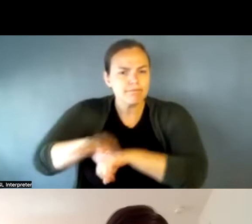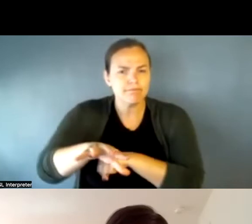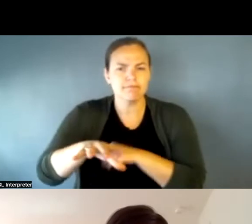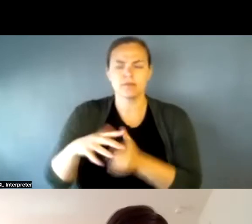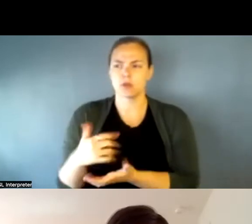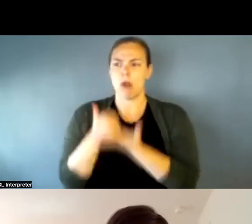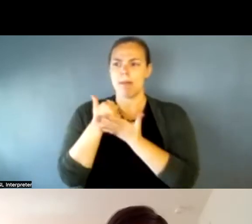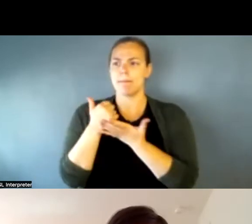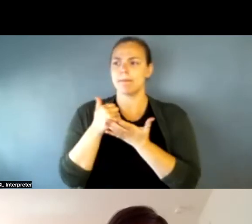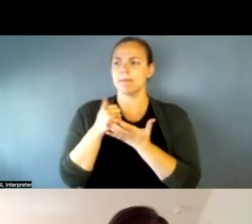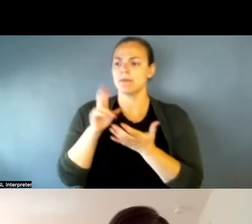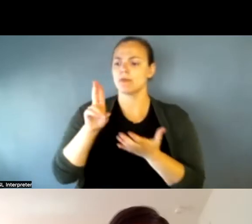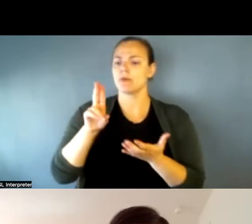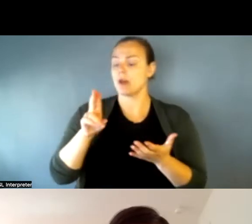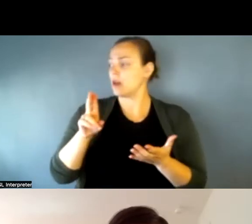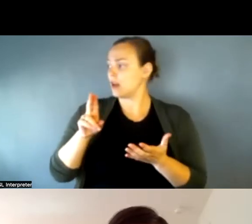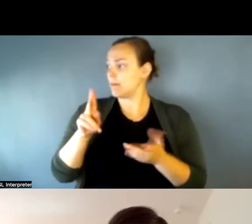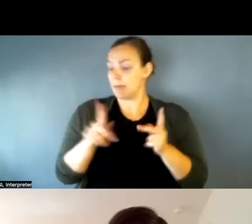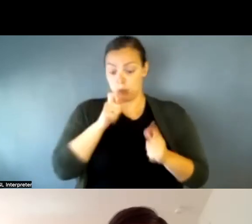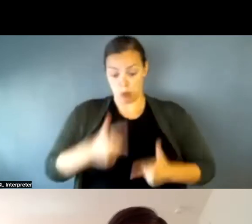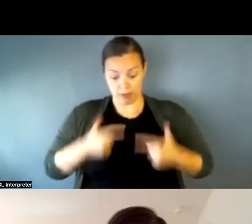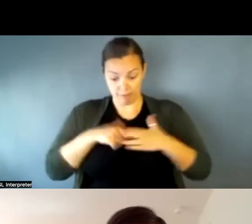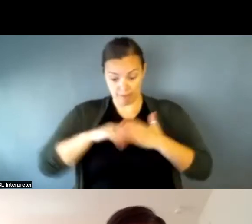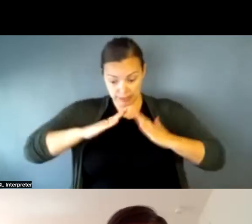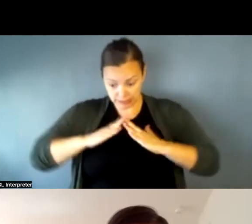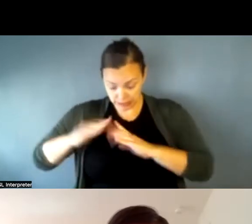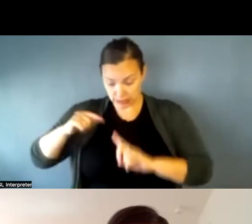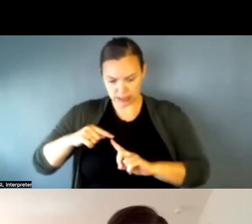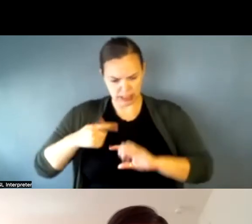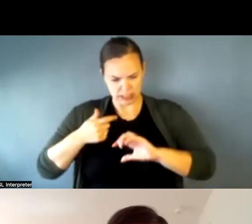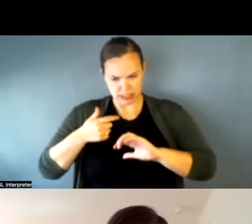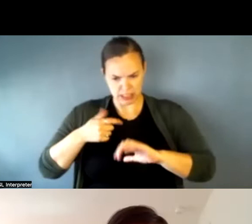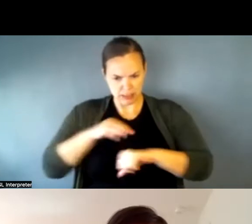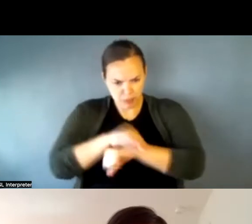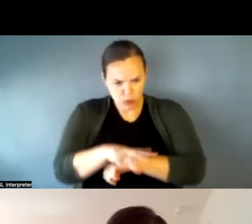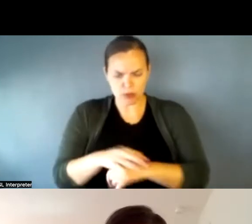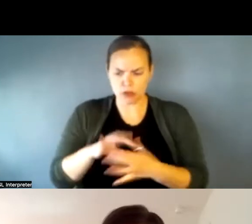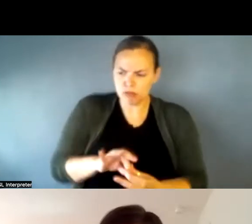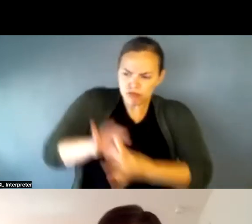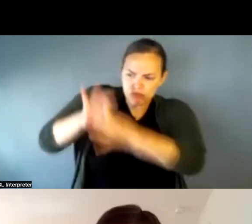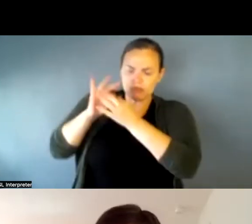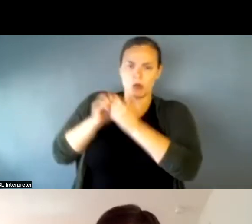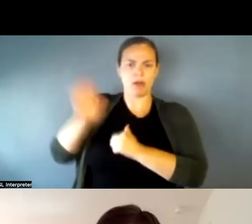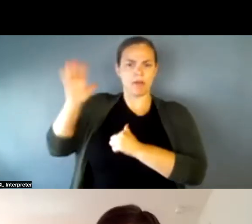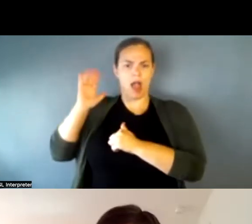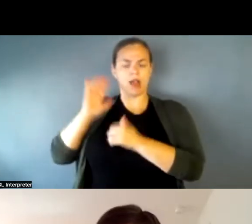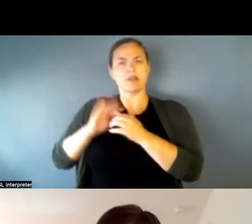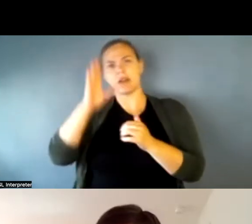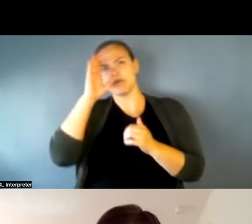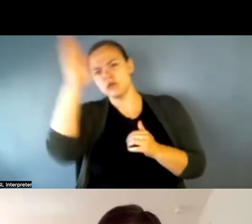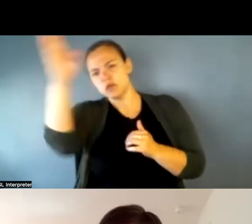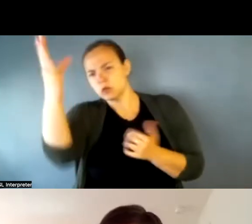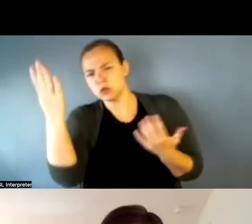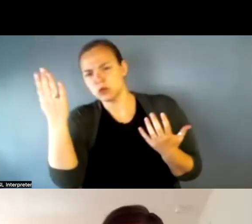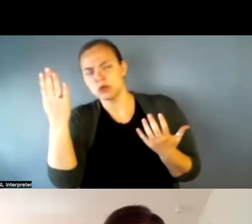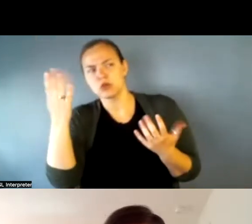urban inhabitants reconnect with the past kind of and future kind of thinking about how we